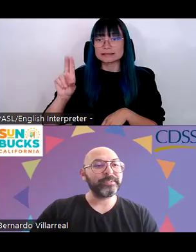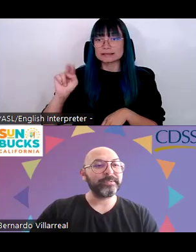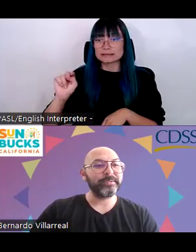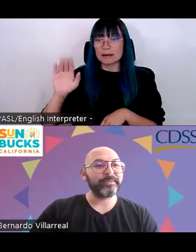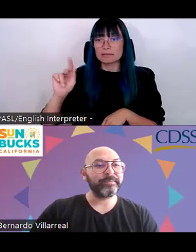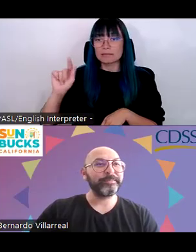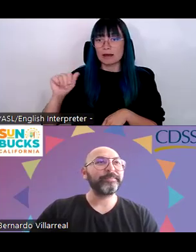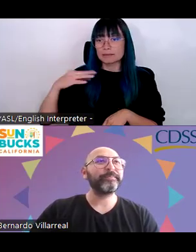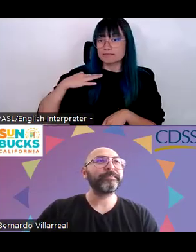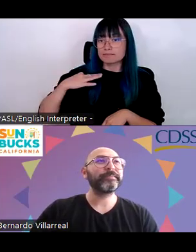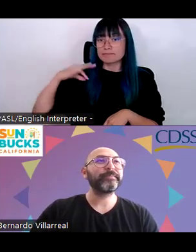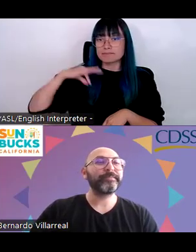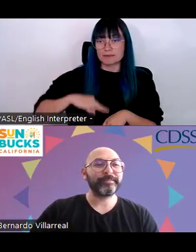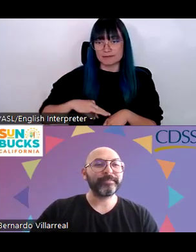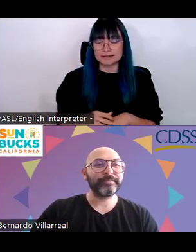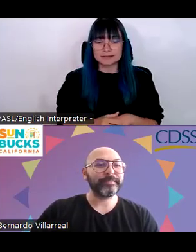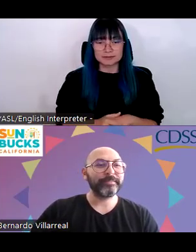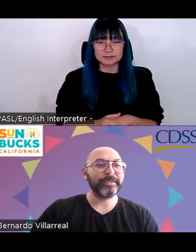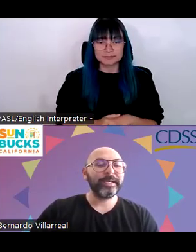Next slide, please.